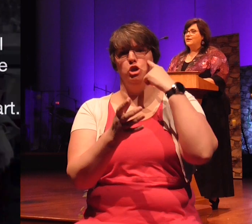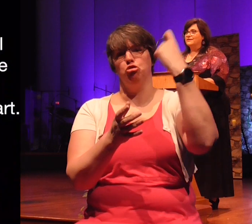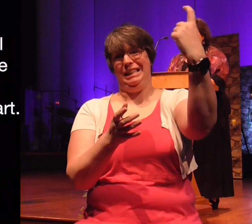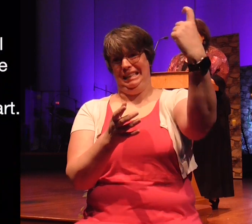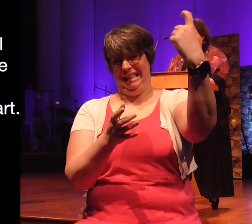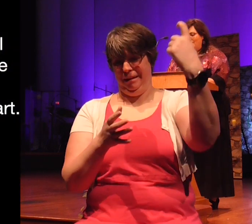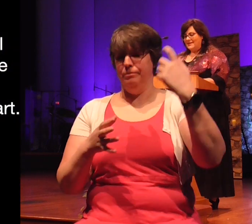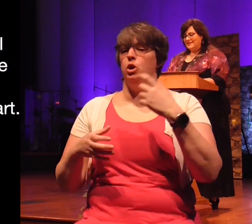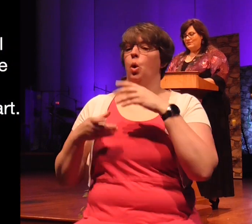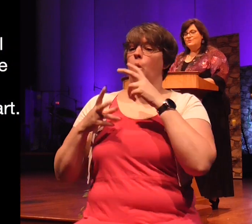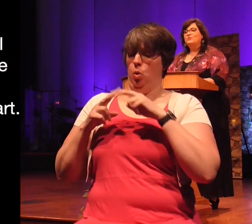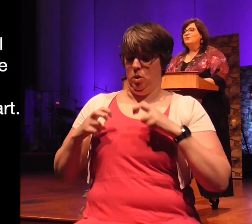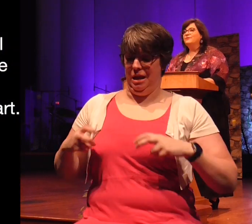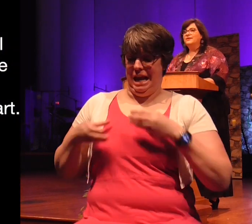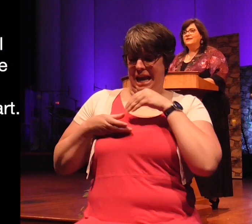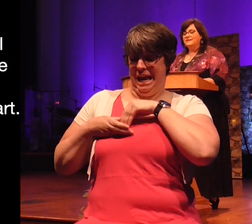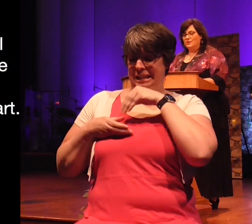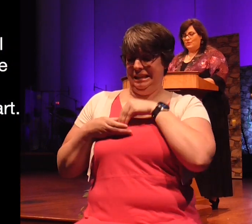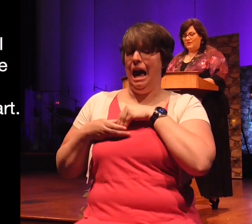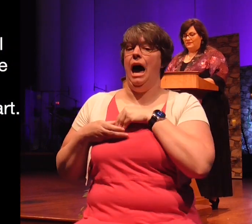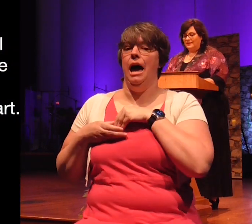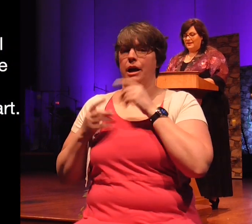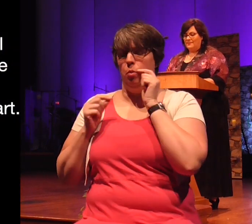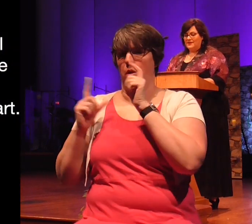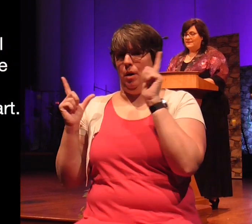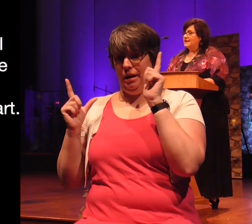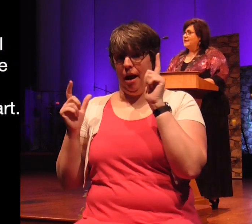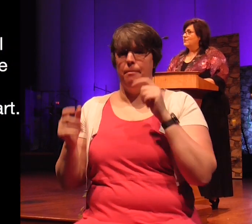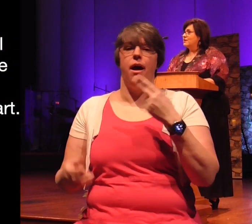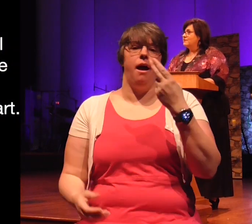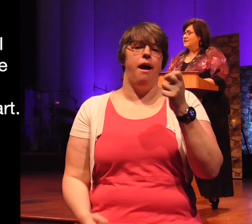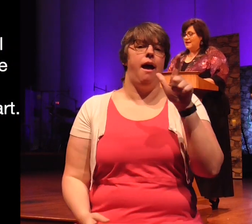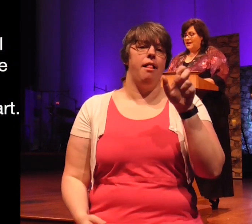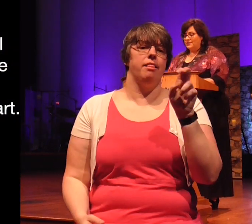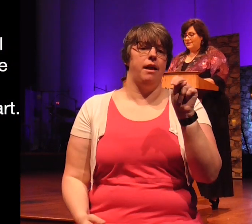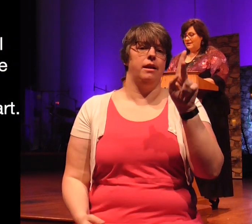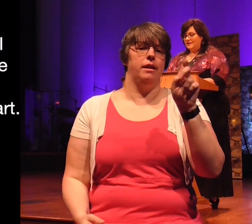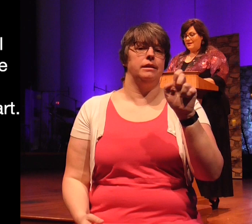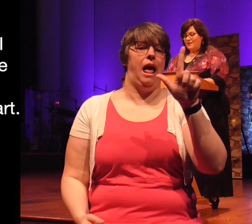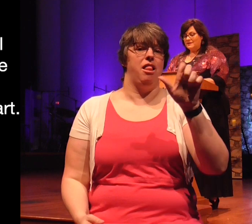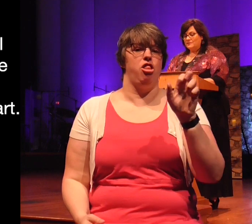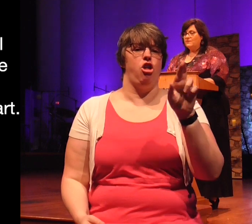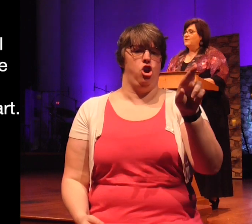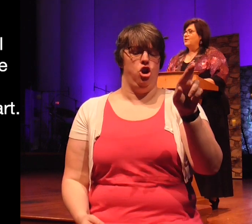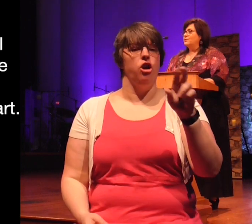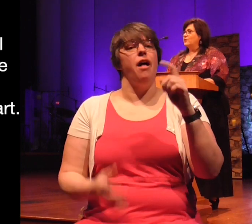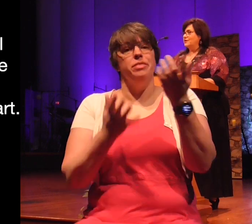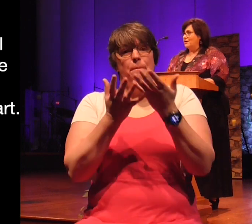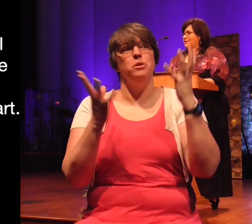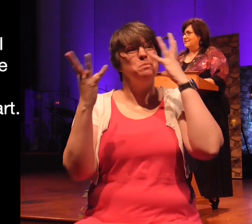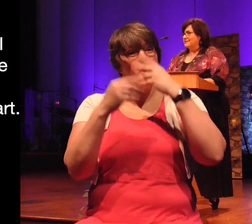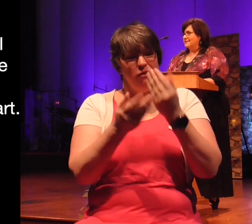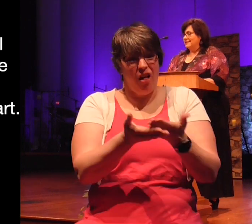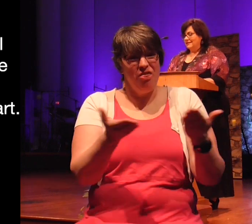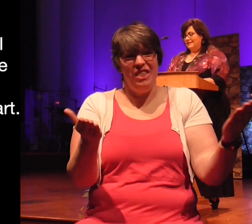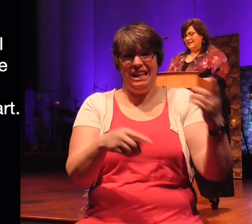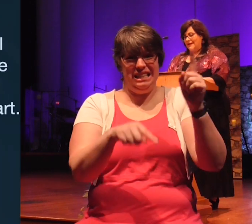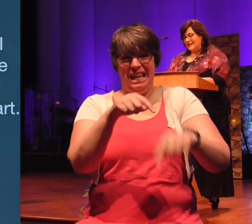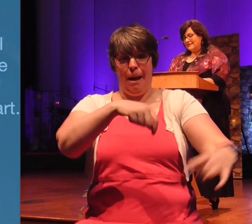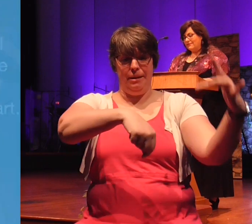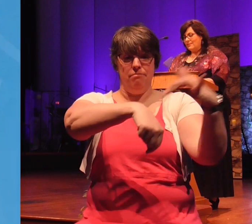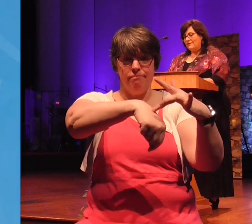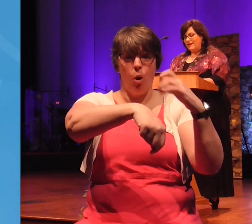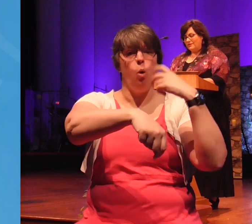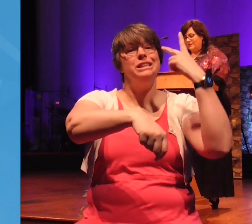Helen Keller. The best and most beautiful things in the world cannot be seen or even touched. They must be felt with the heart.